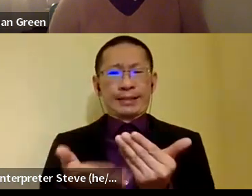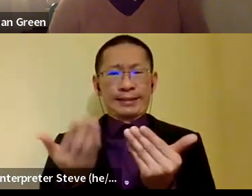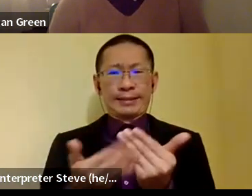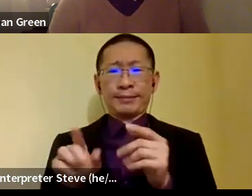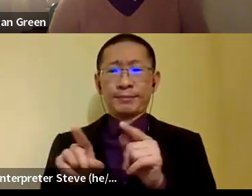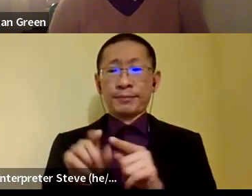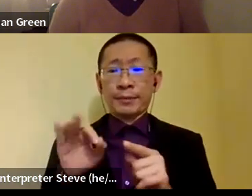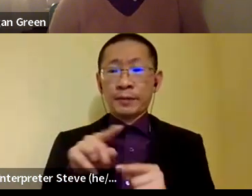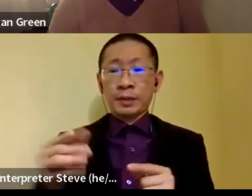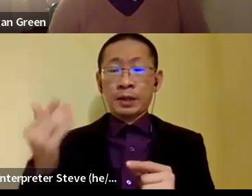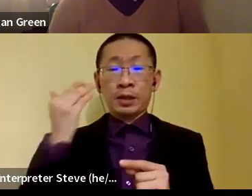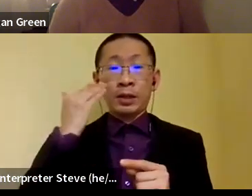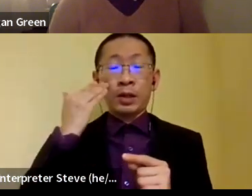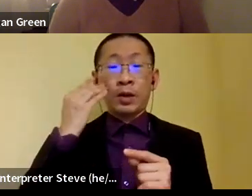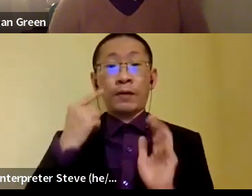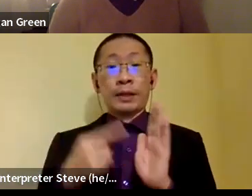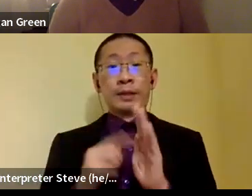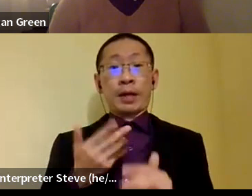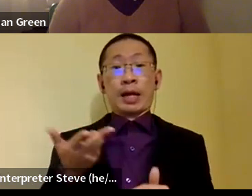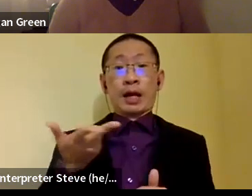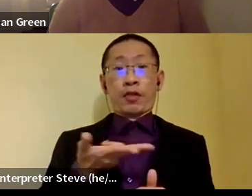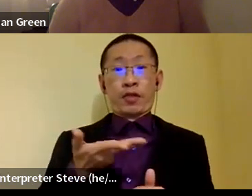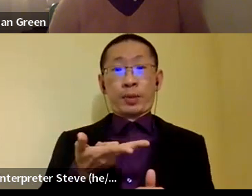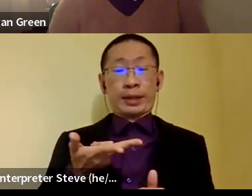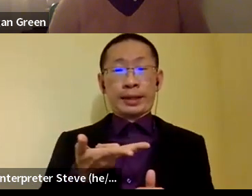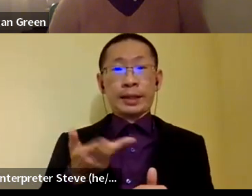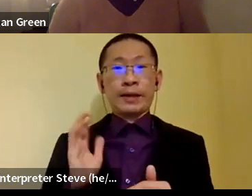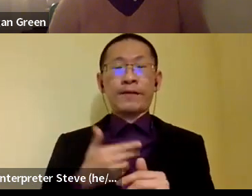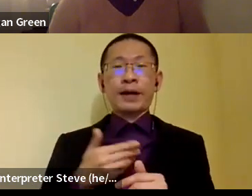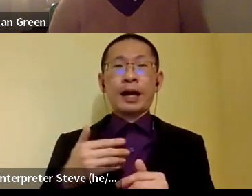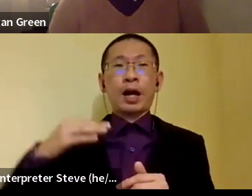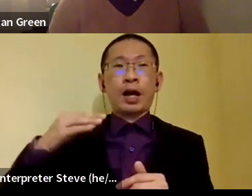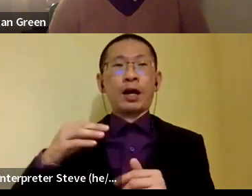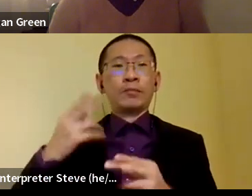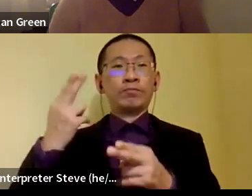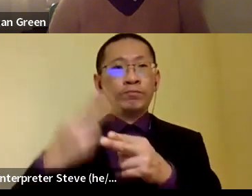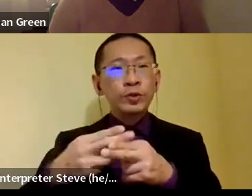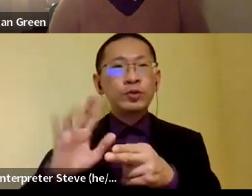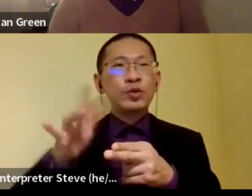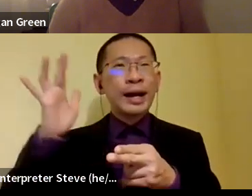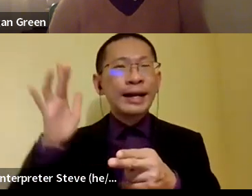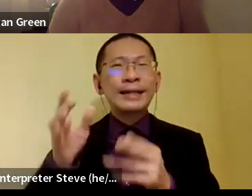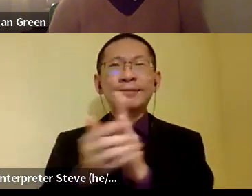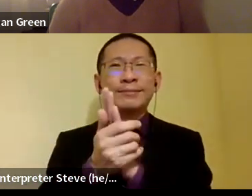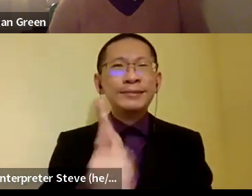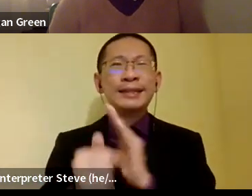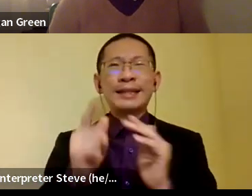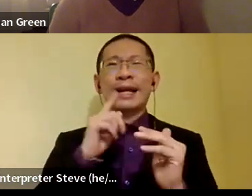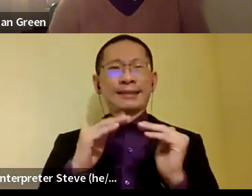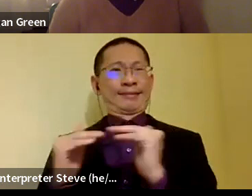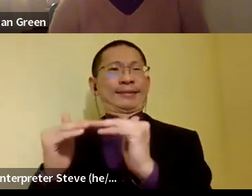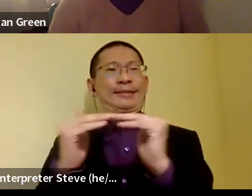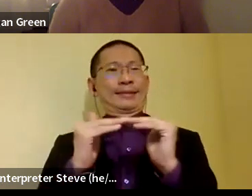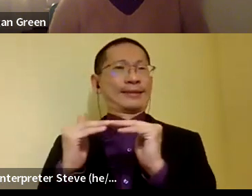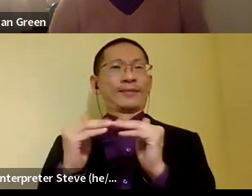if they all know, in the case of our three selves, our credits and our sort of expertise is fairly even-handed in a